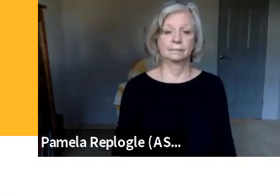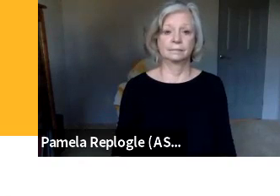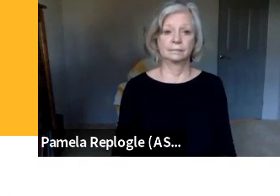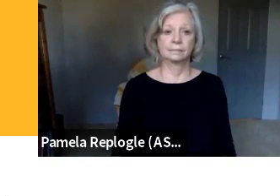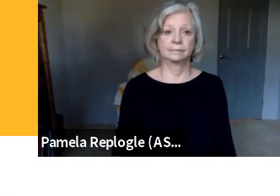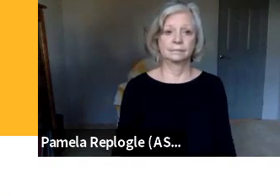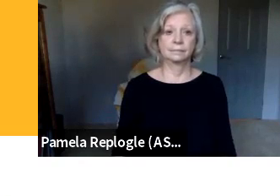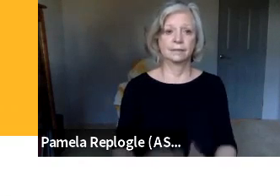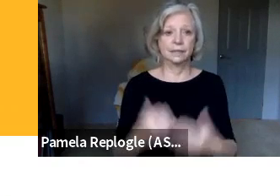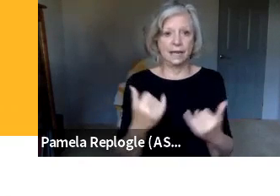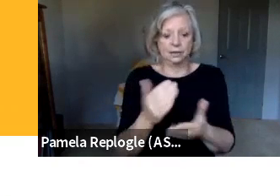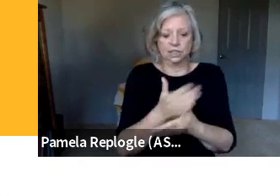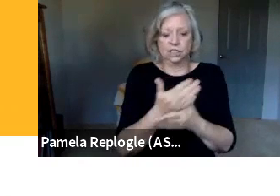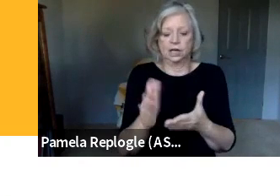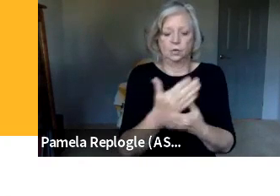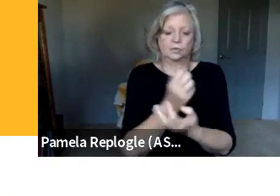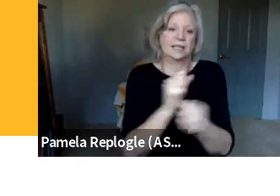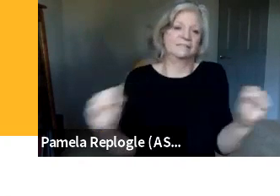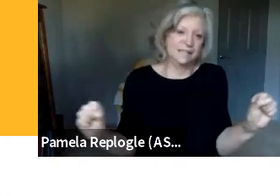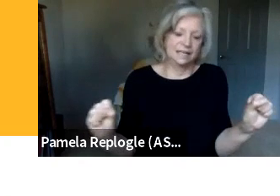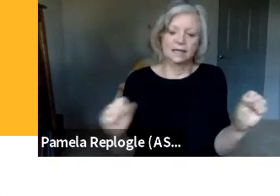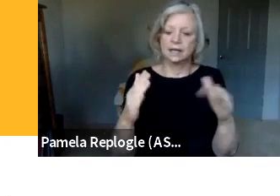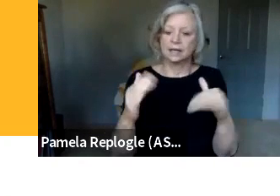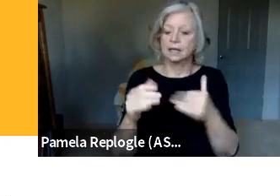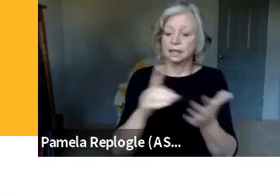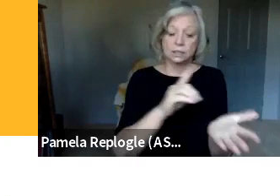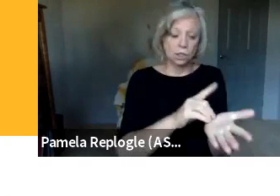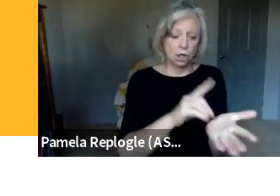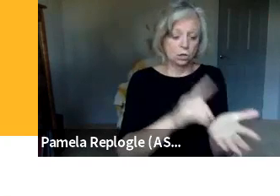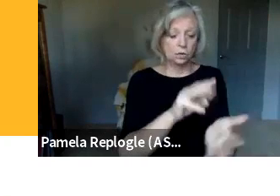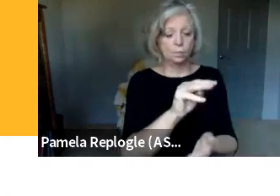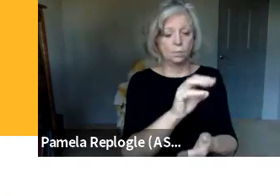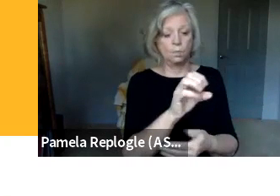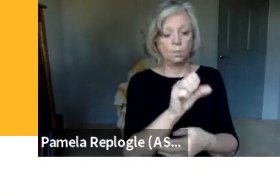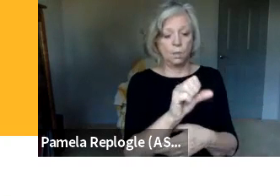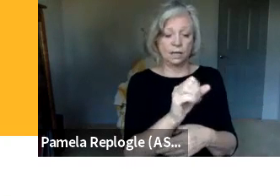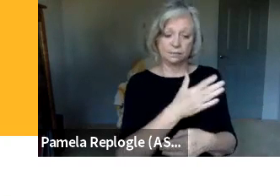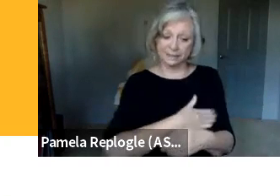Great, general safety. Dr. Moss, I'm going to ask you to answer these questions, please.